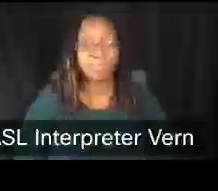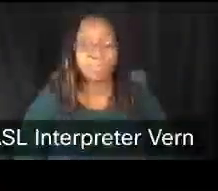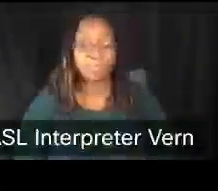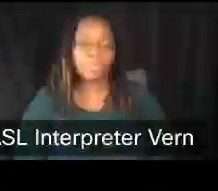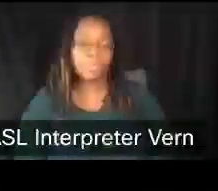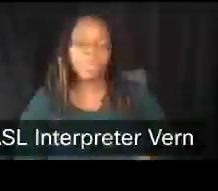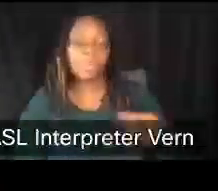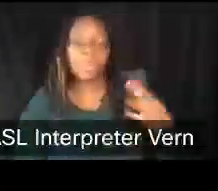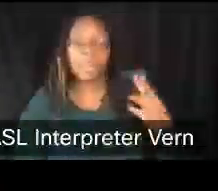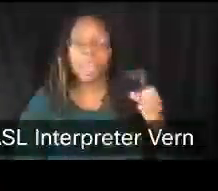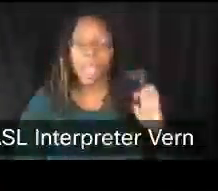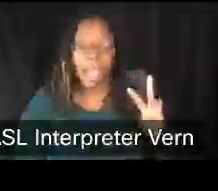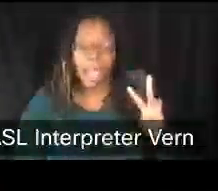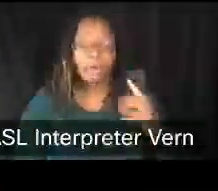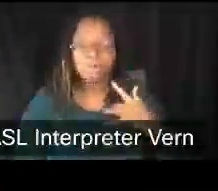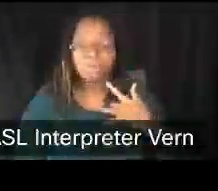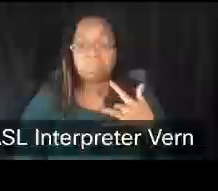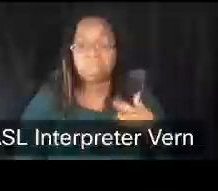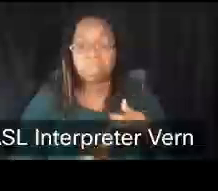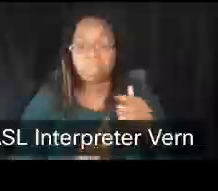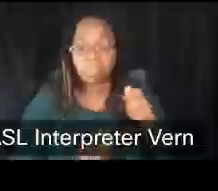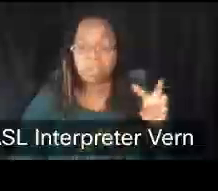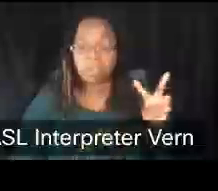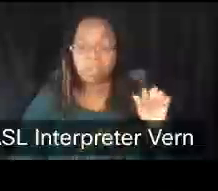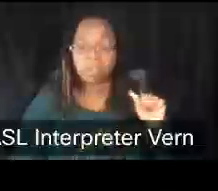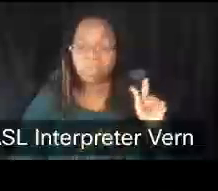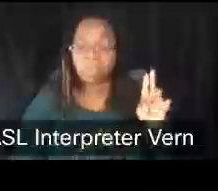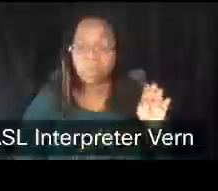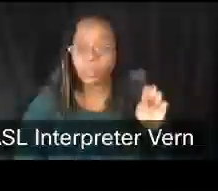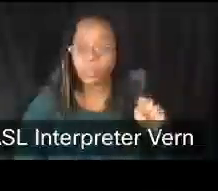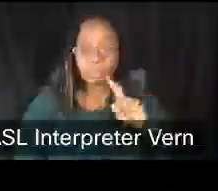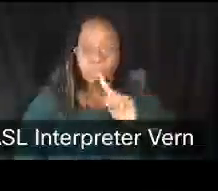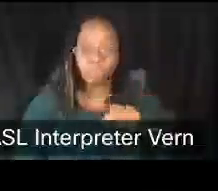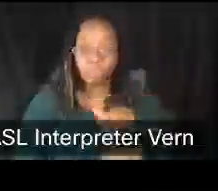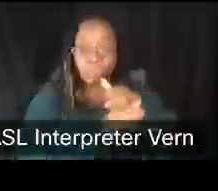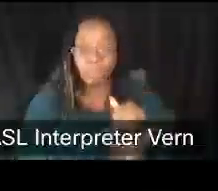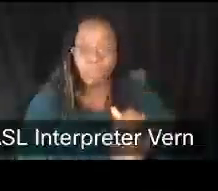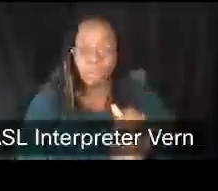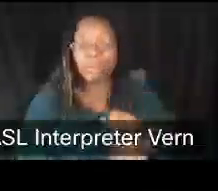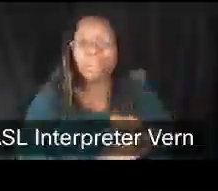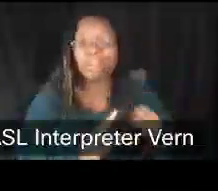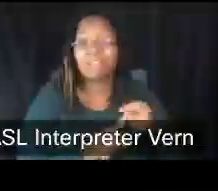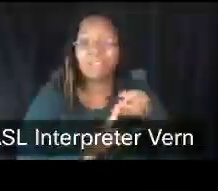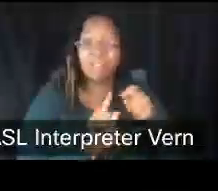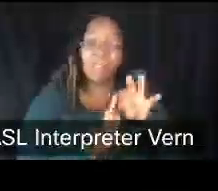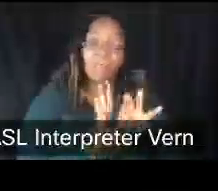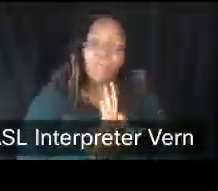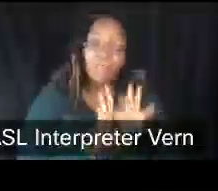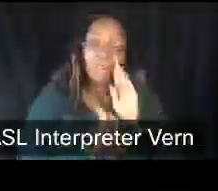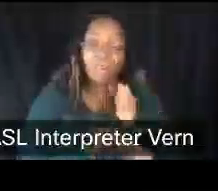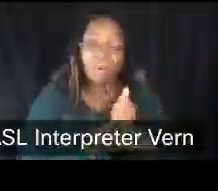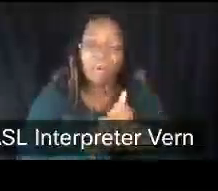comes directly from the values and staying aligned with them, which is different from a formula to help with